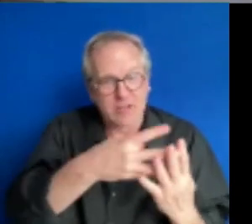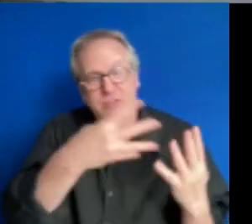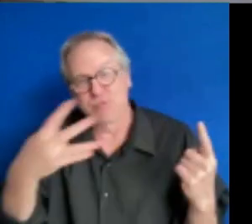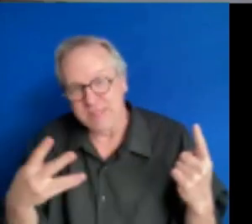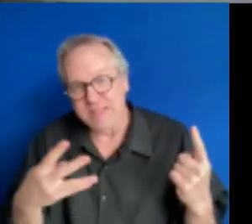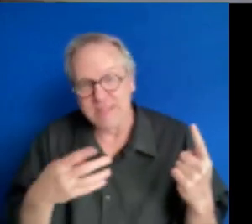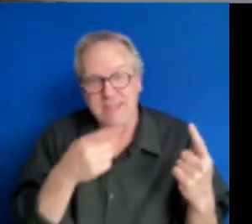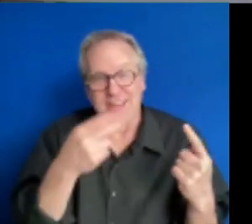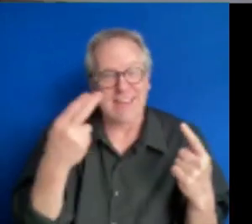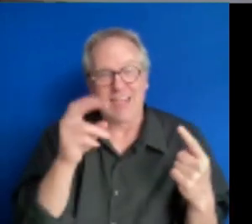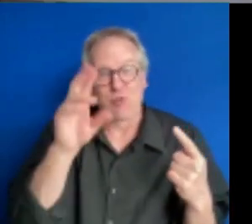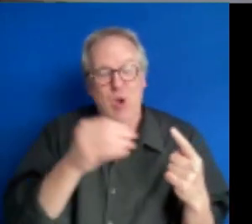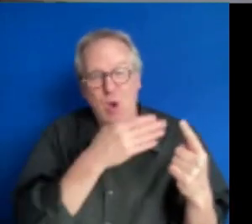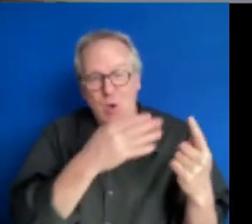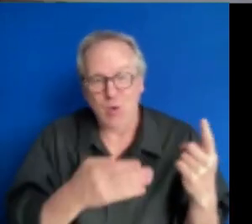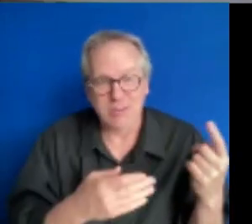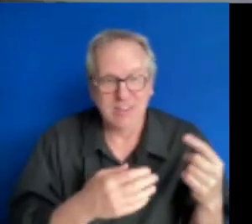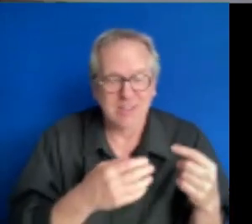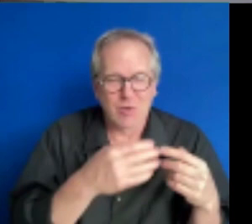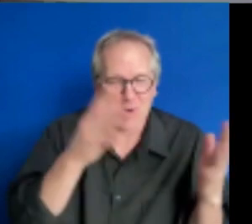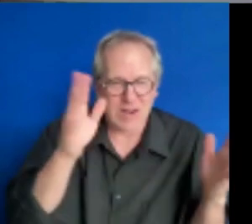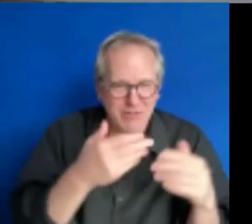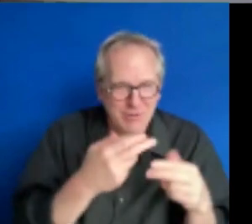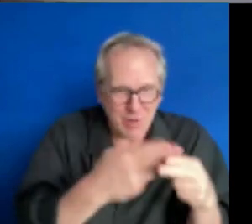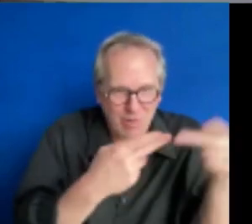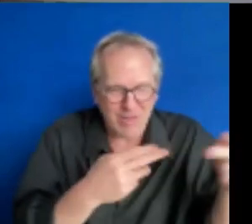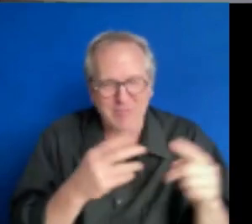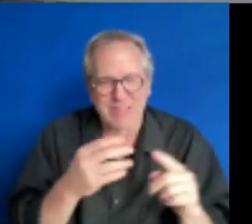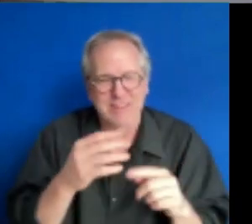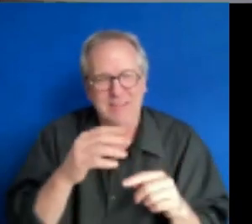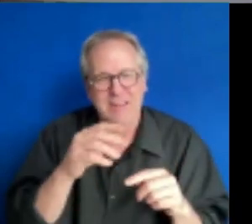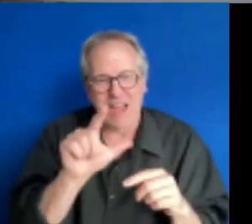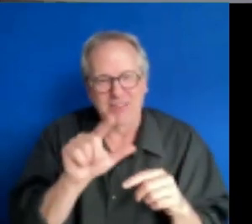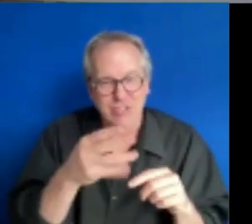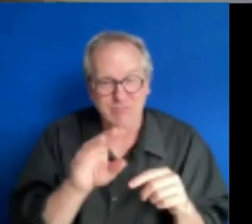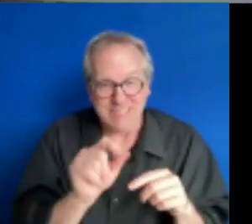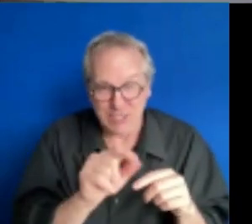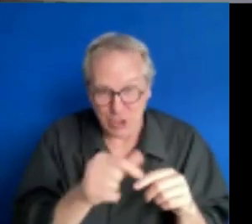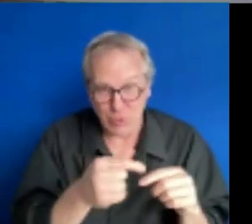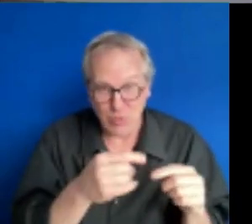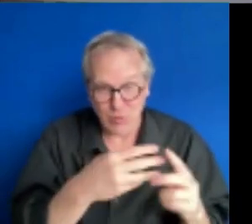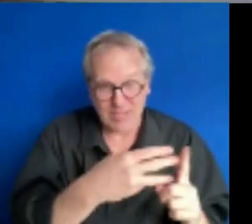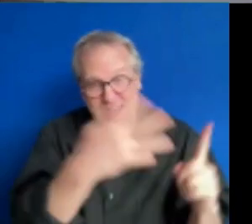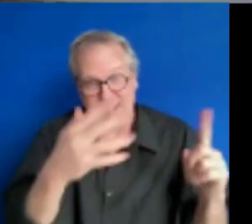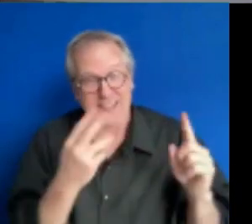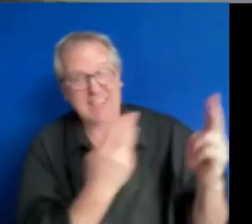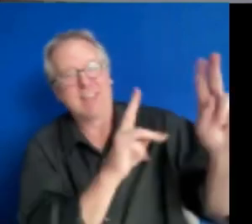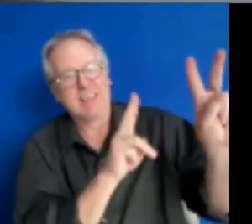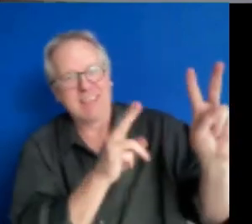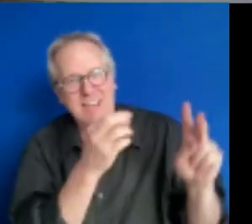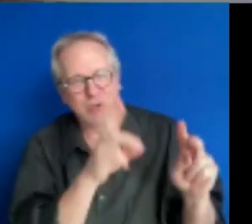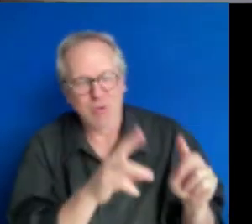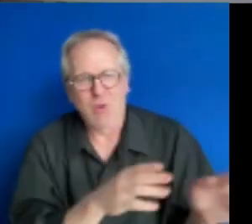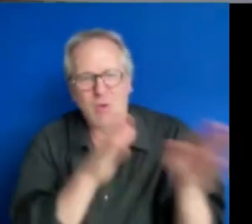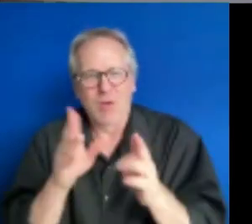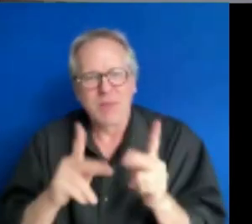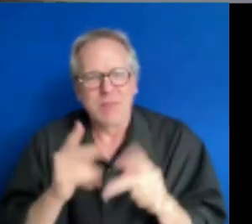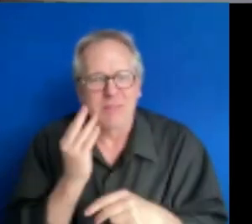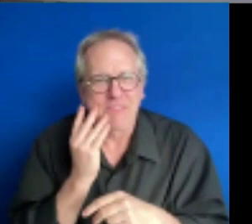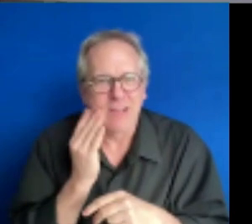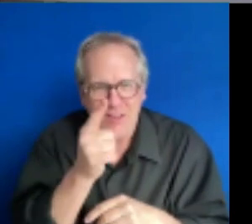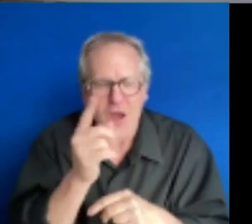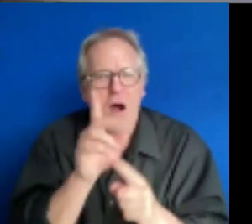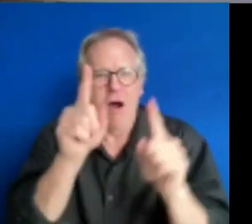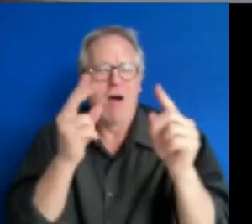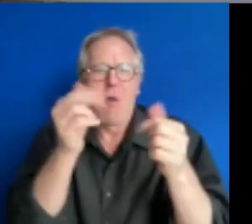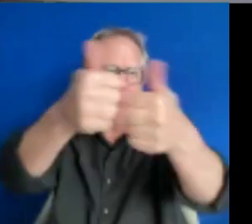LGBTQIA+ heroes or sheroes, or however you want to phrase them. We can see people of color who we can admire and